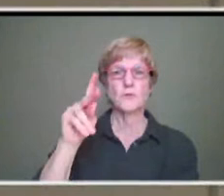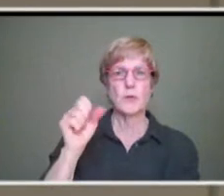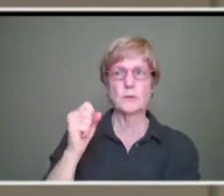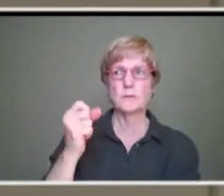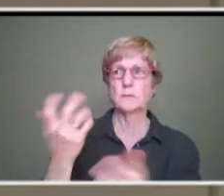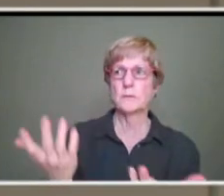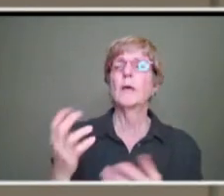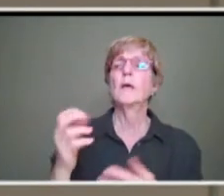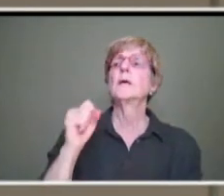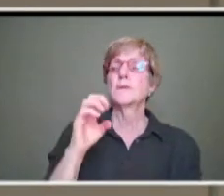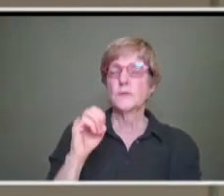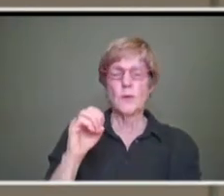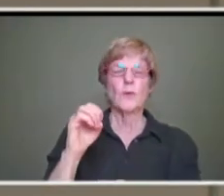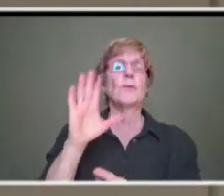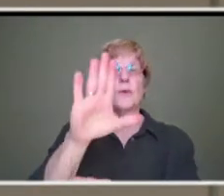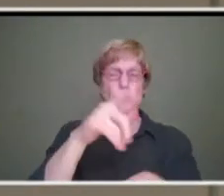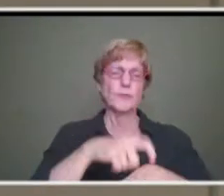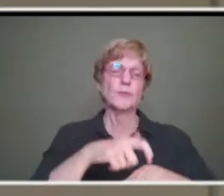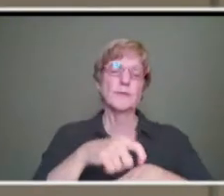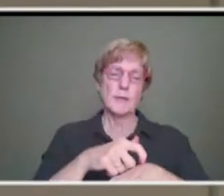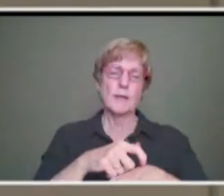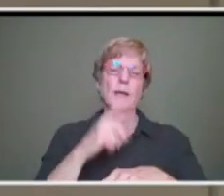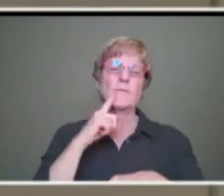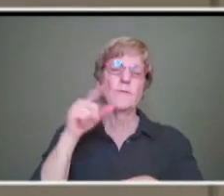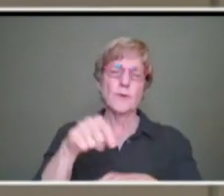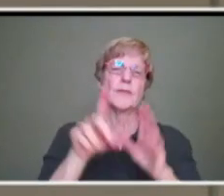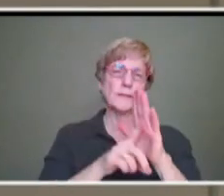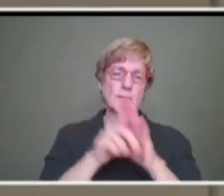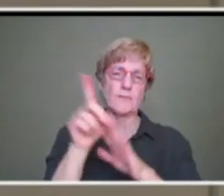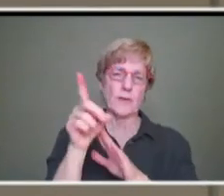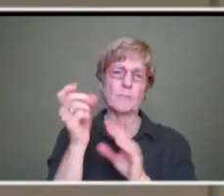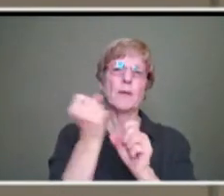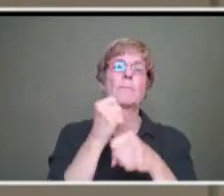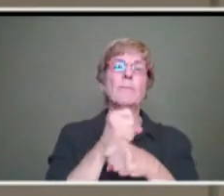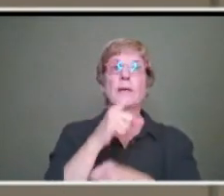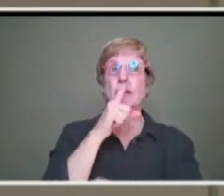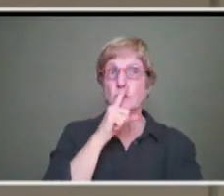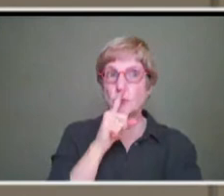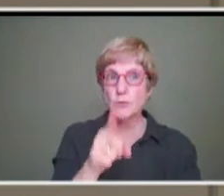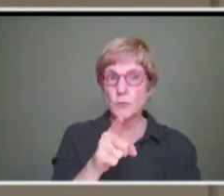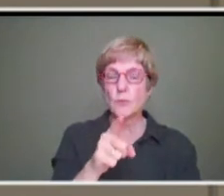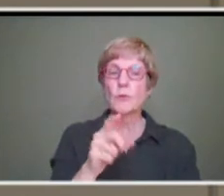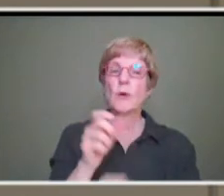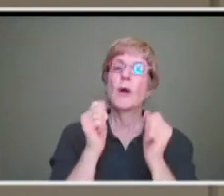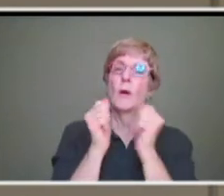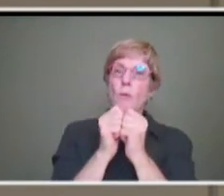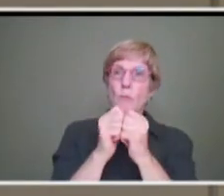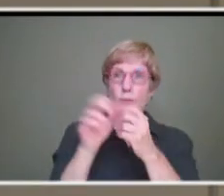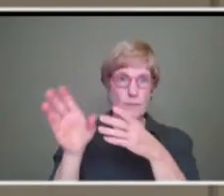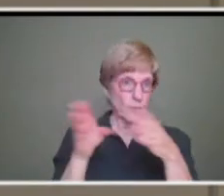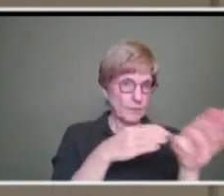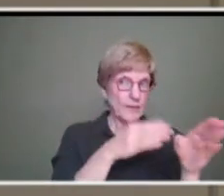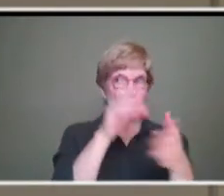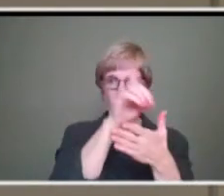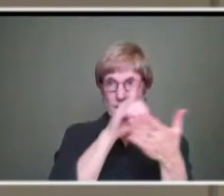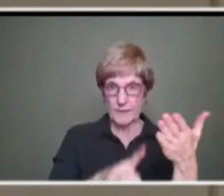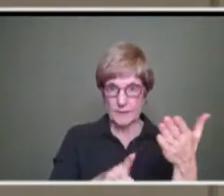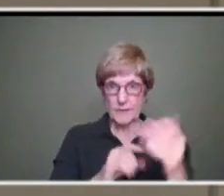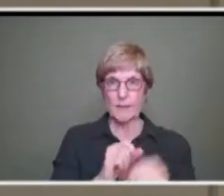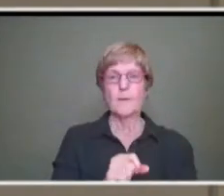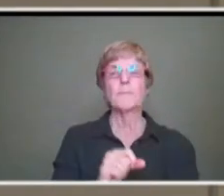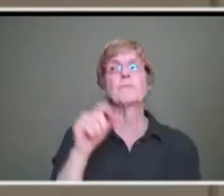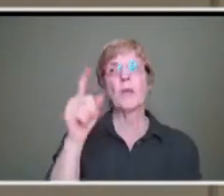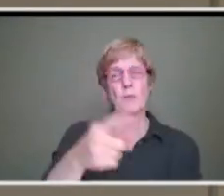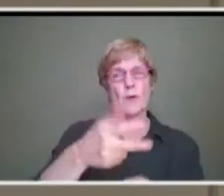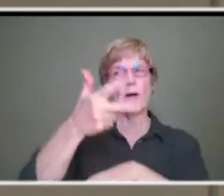that energy and time was taken in this development to make sure that along with the layout and the design that there is designated